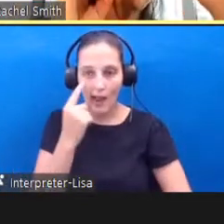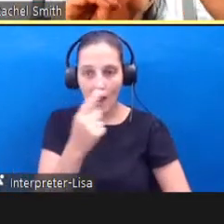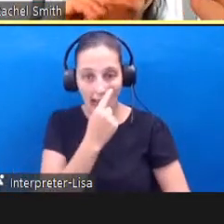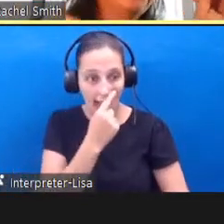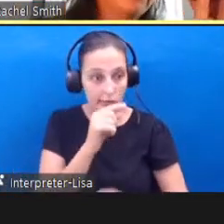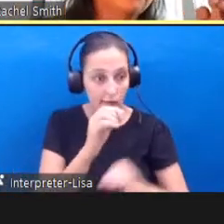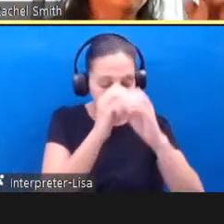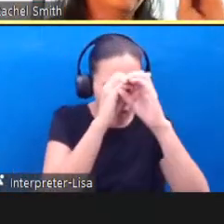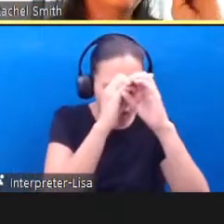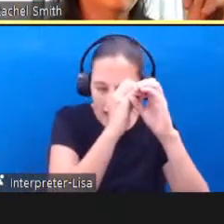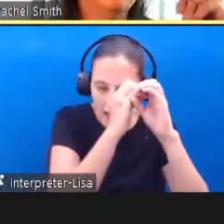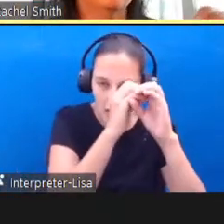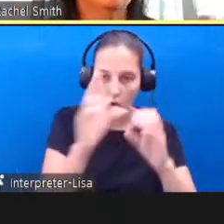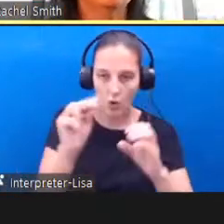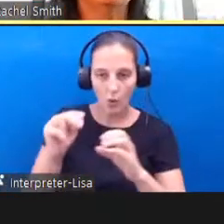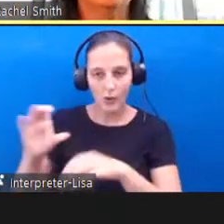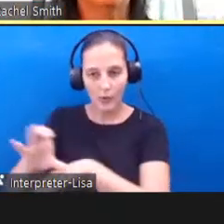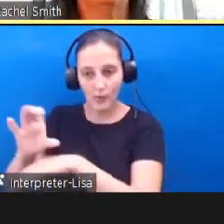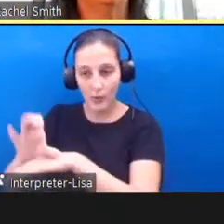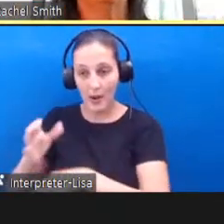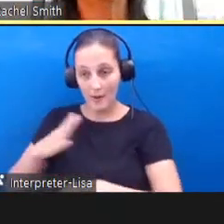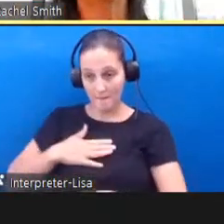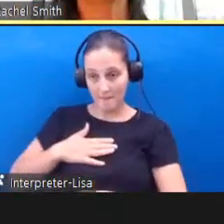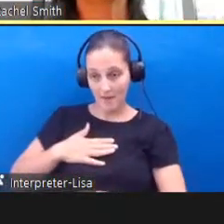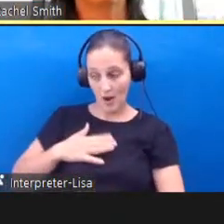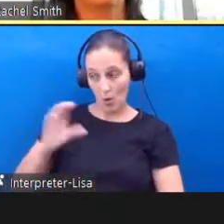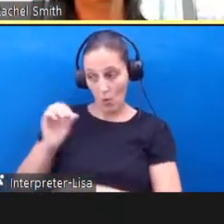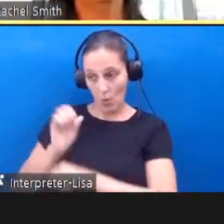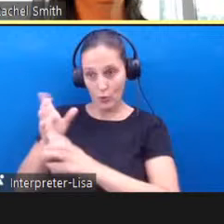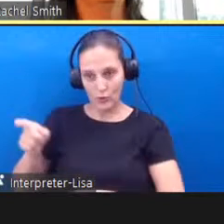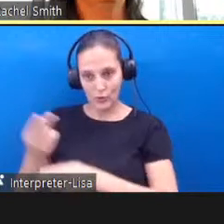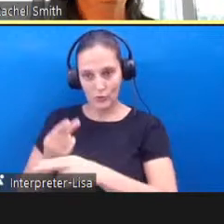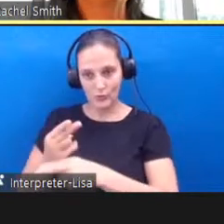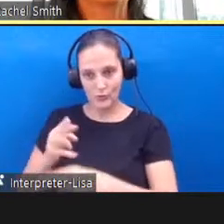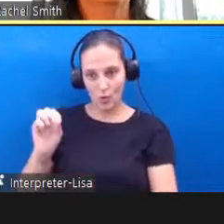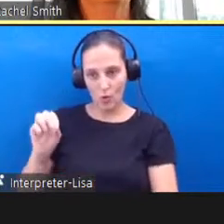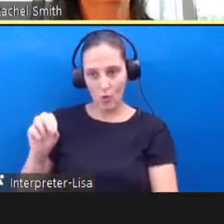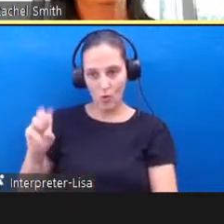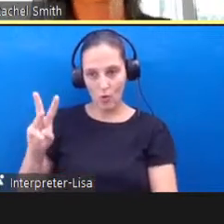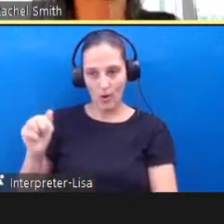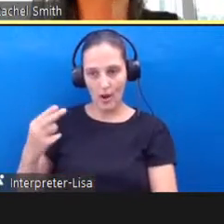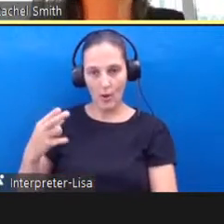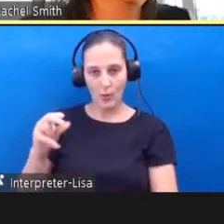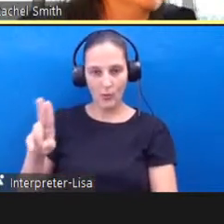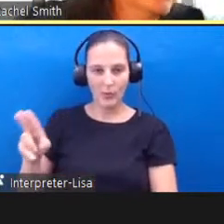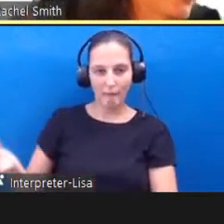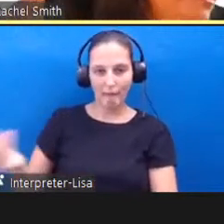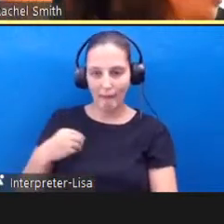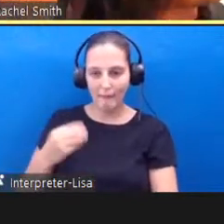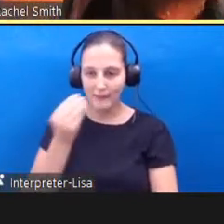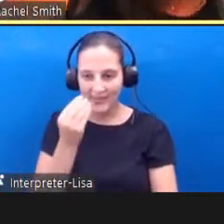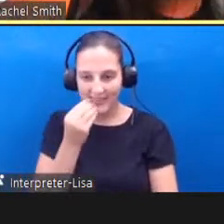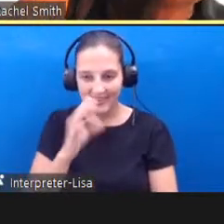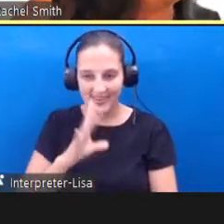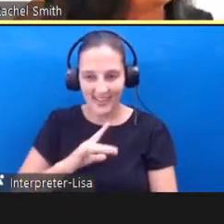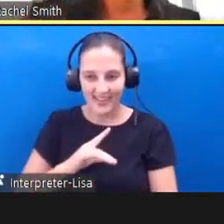We don't look through an eyepiece. We have computers. My colleague was observing from Oahu here. They give us snacks.